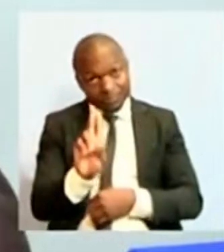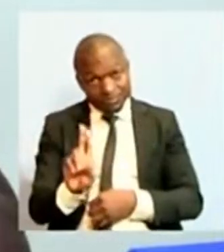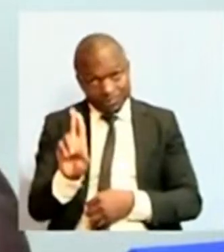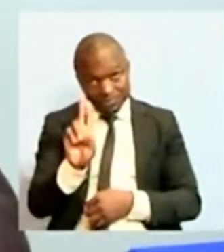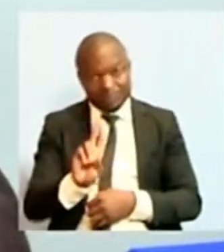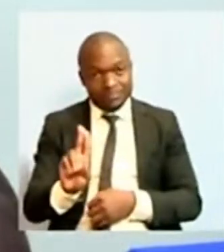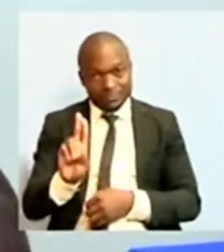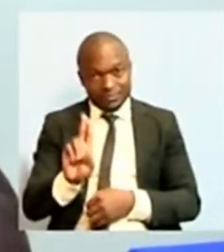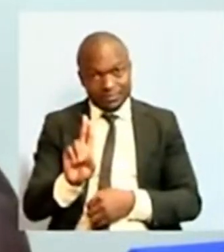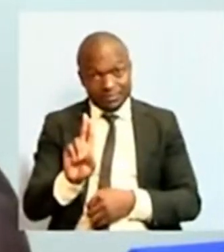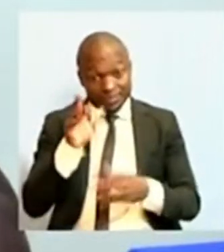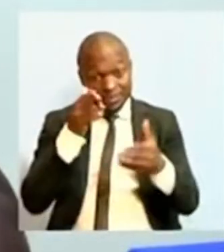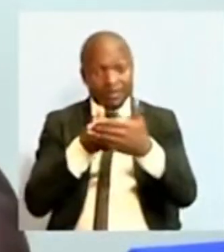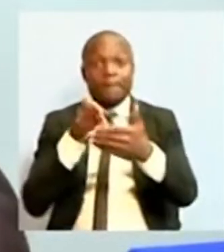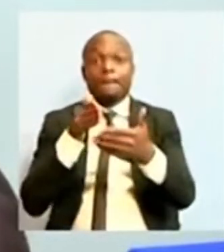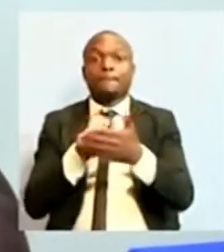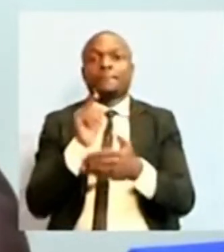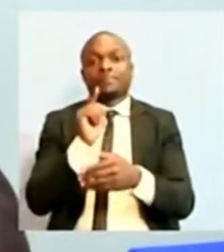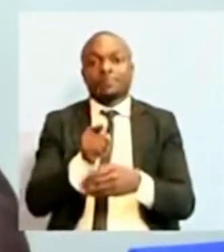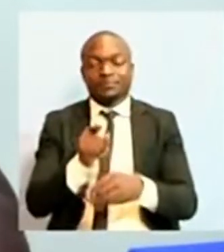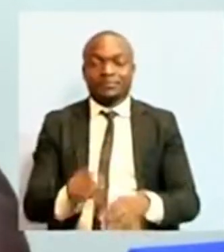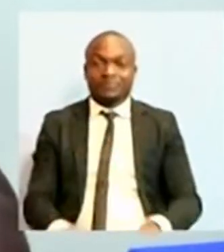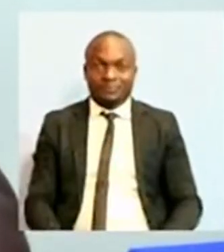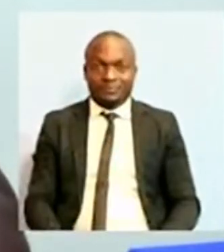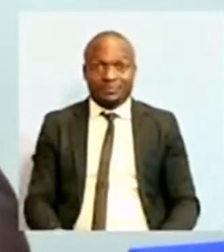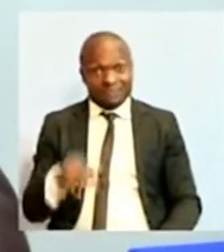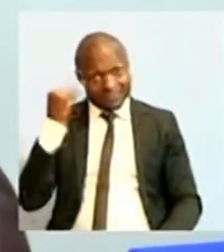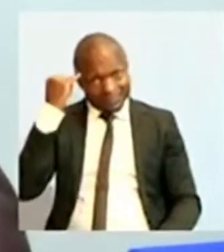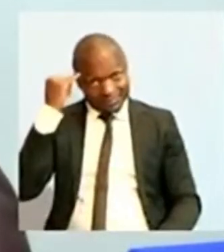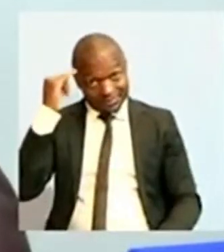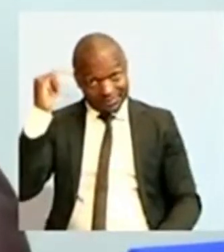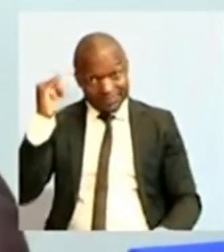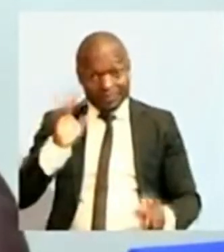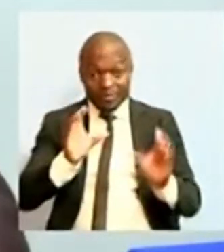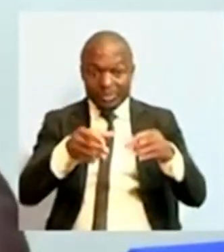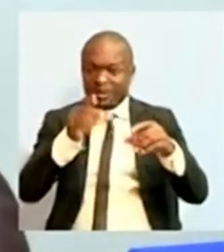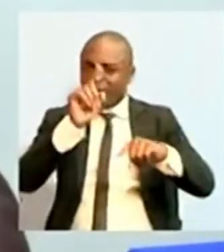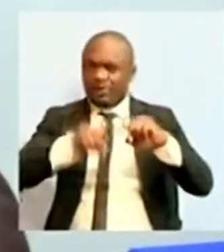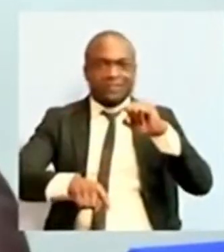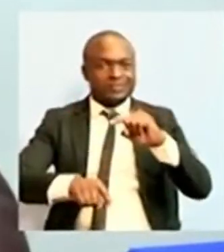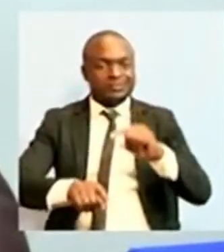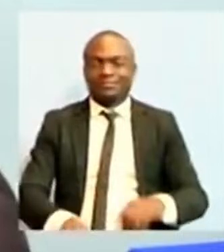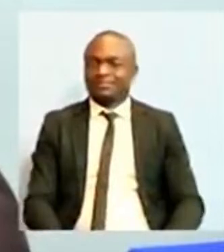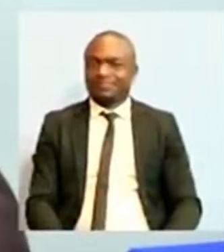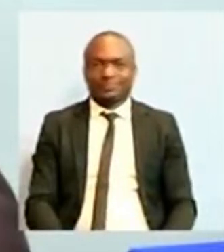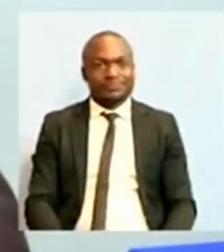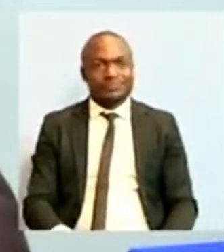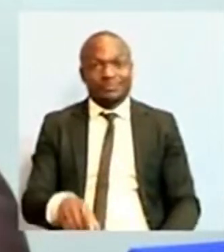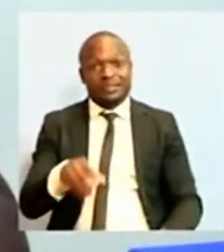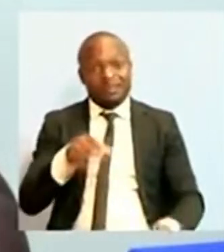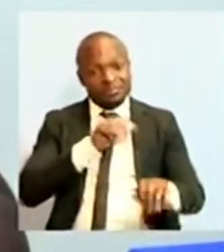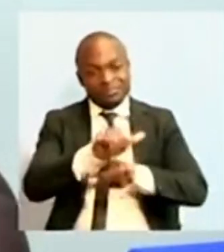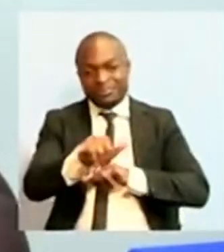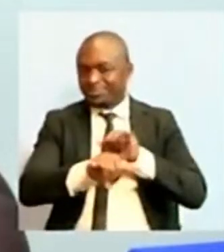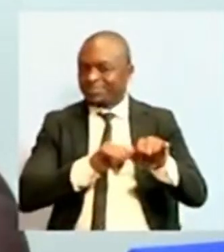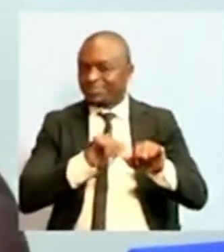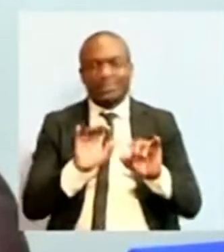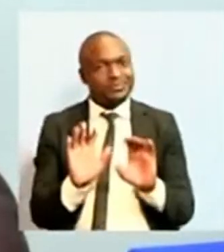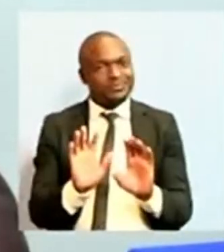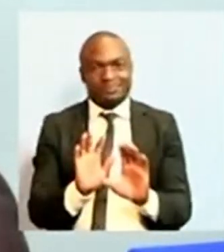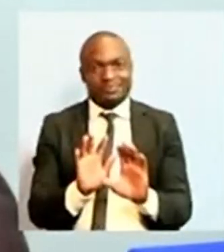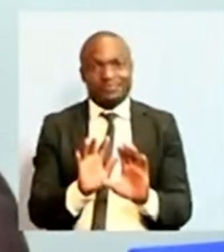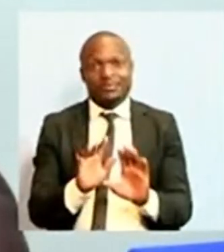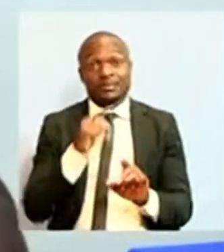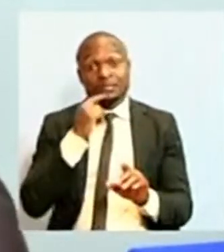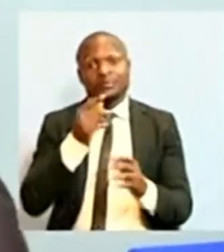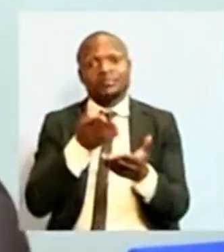you. It is of the view of the committee that you cannot deliberately mislead it. And having